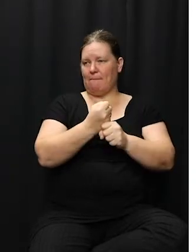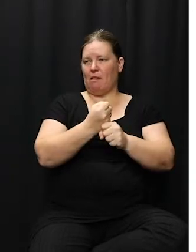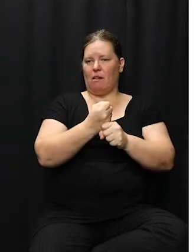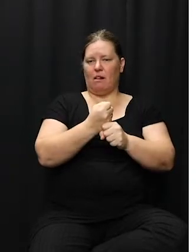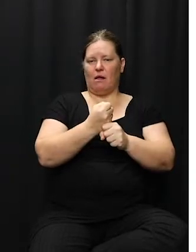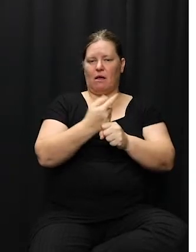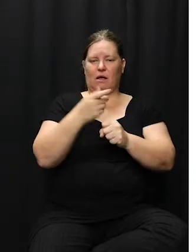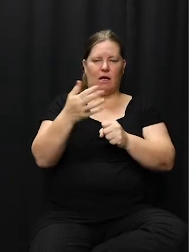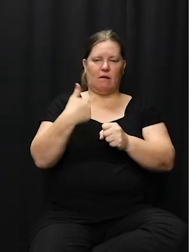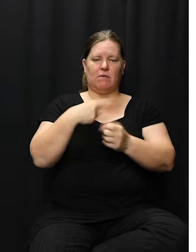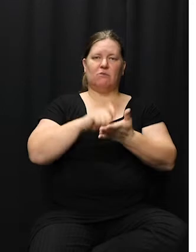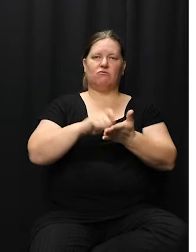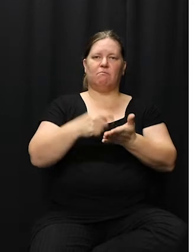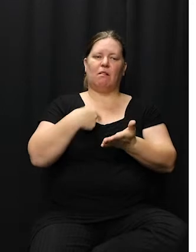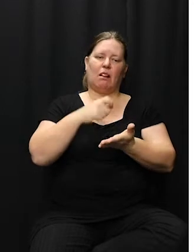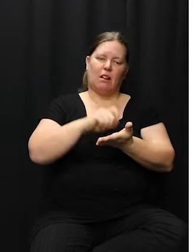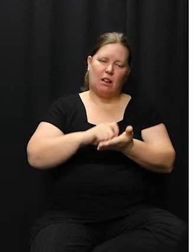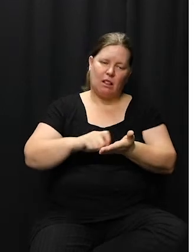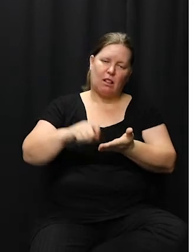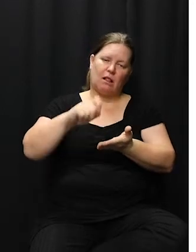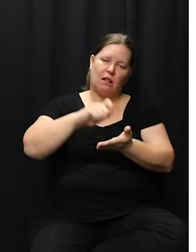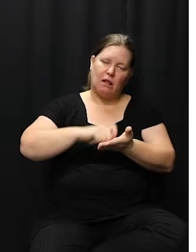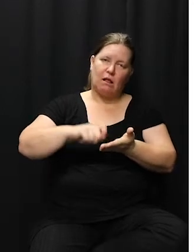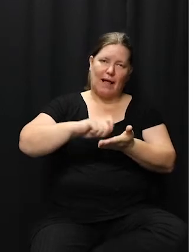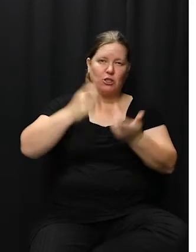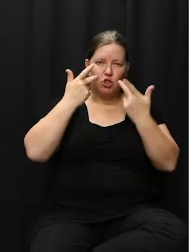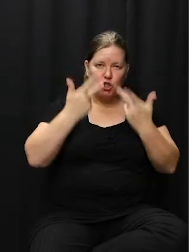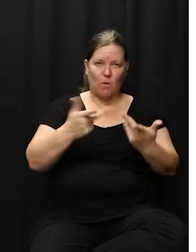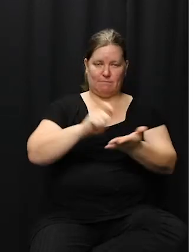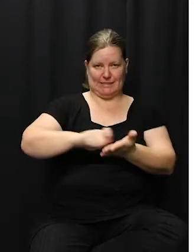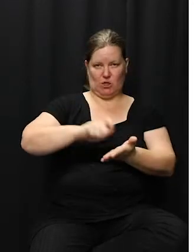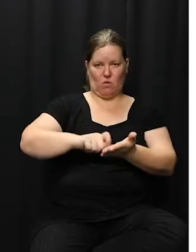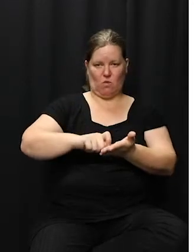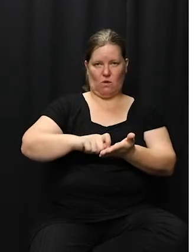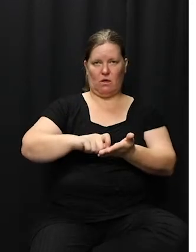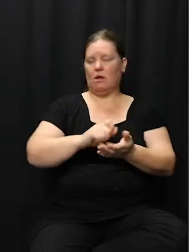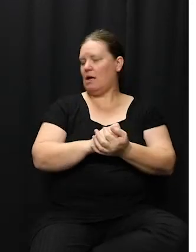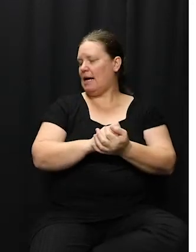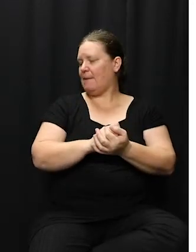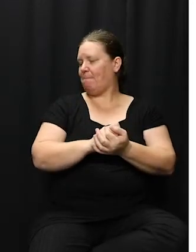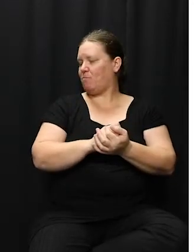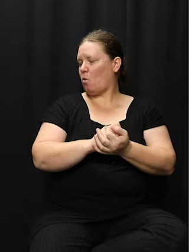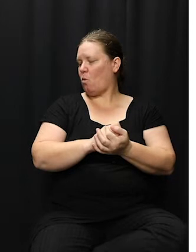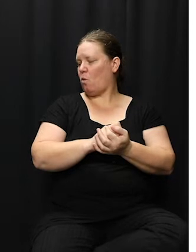feature changes. So for example, I'm writing really slowly. They actually show what's happening. Or